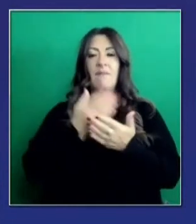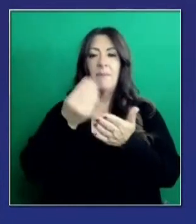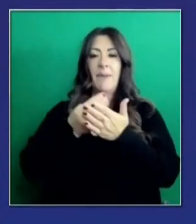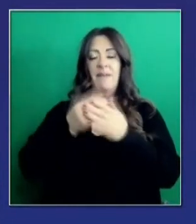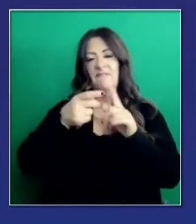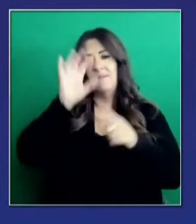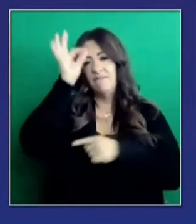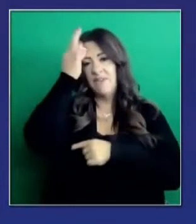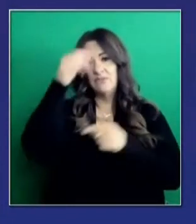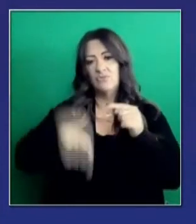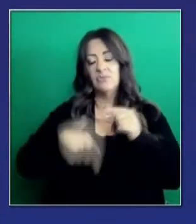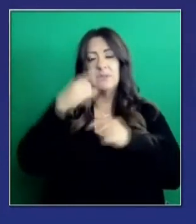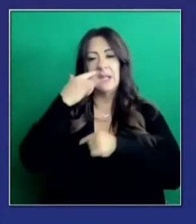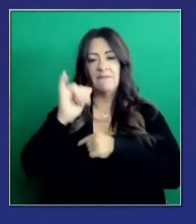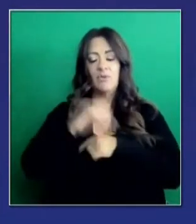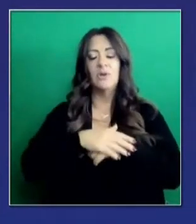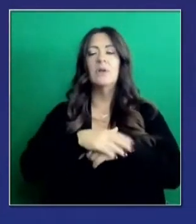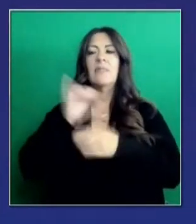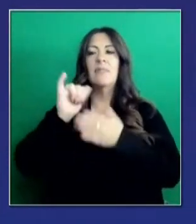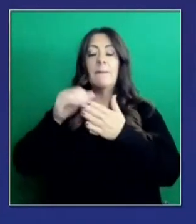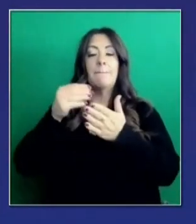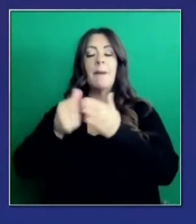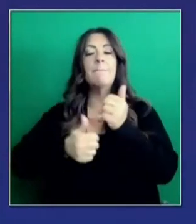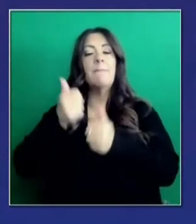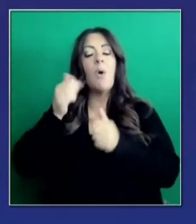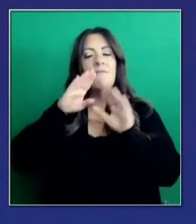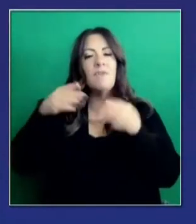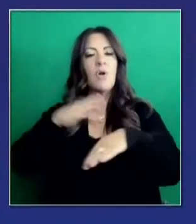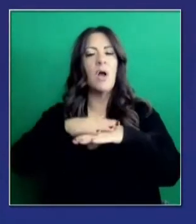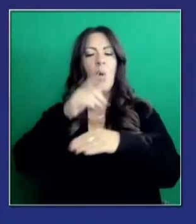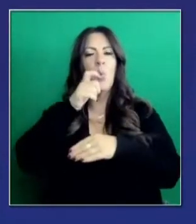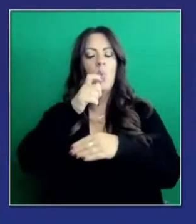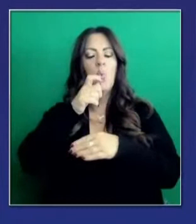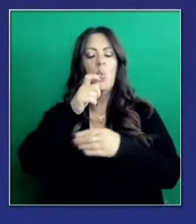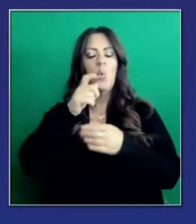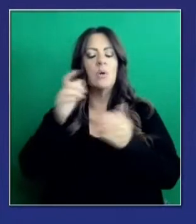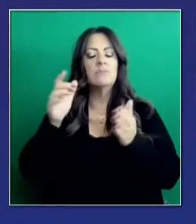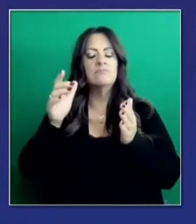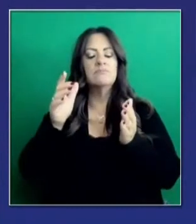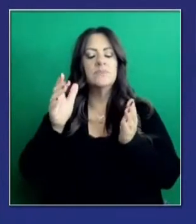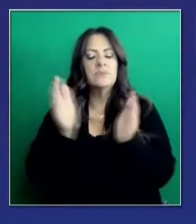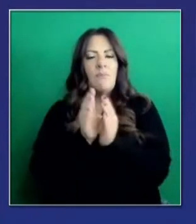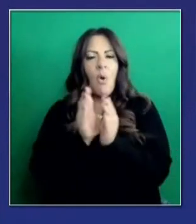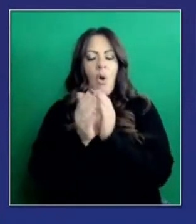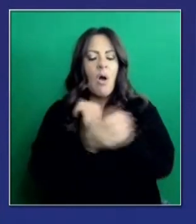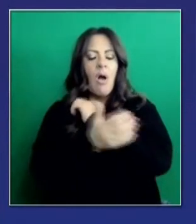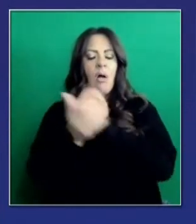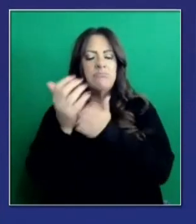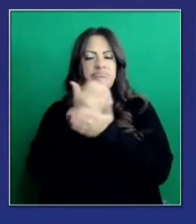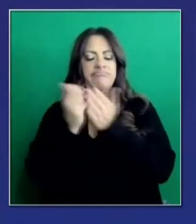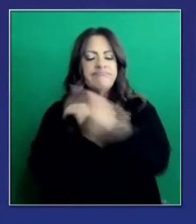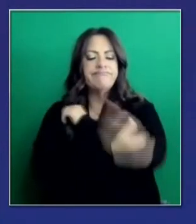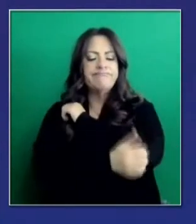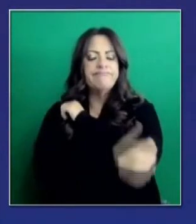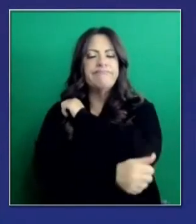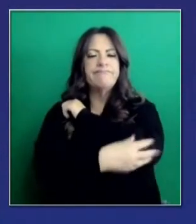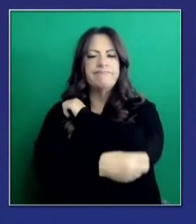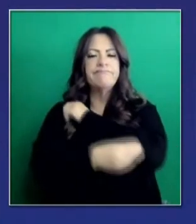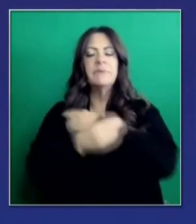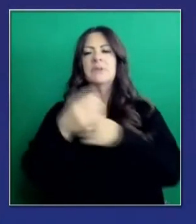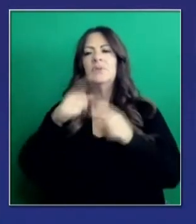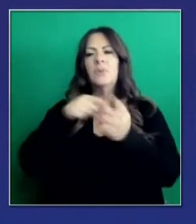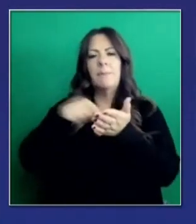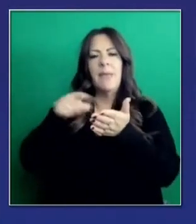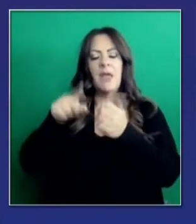focusing on low-income renters, targeting 50% of AMI, which is area median income, up to about 80% of AMI. The whole idea is to leverage